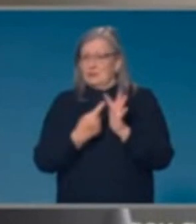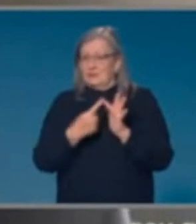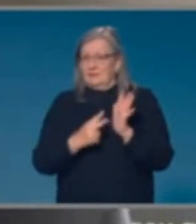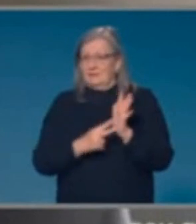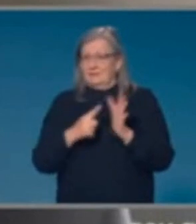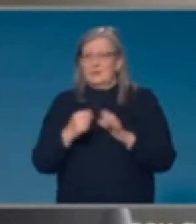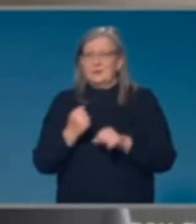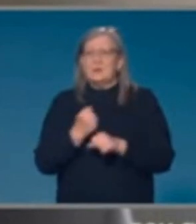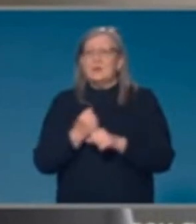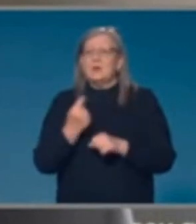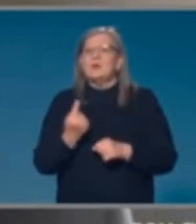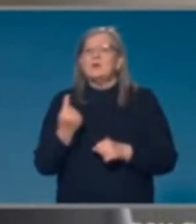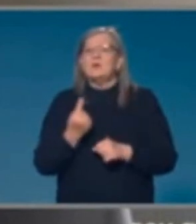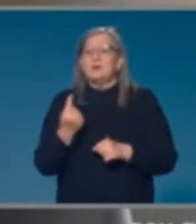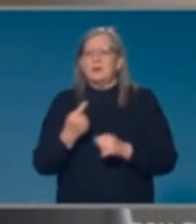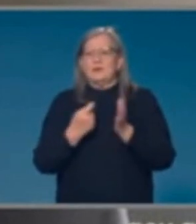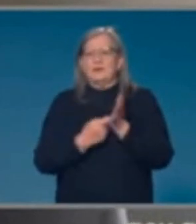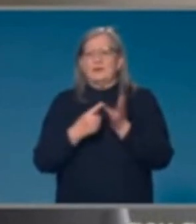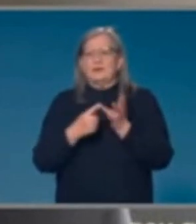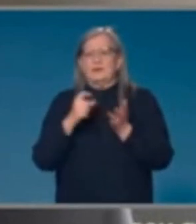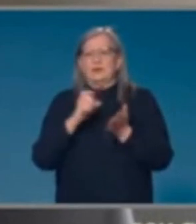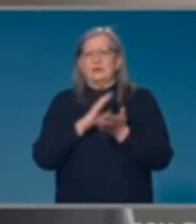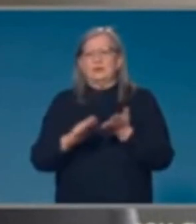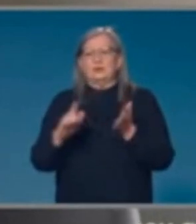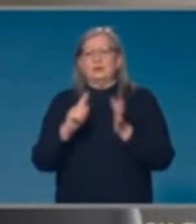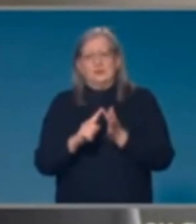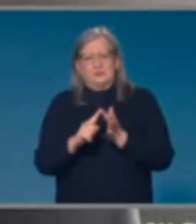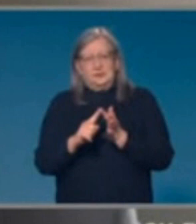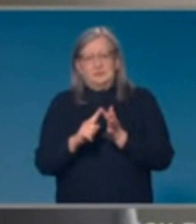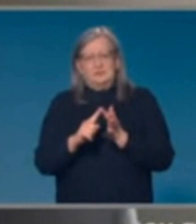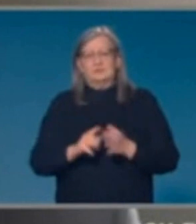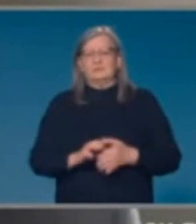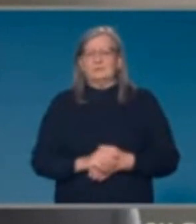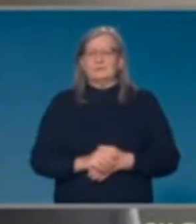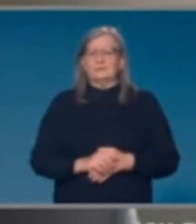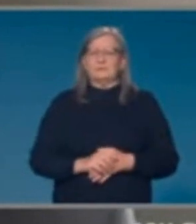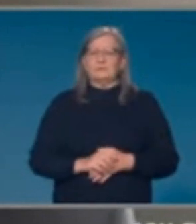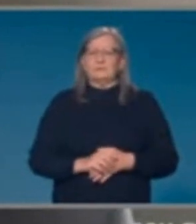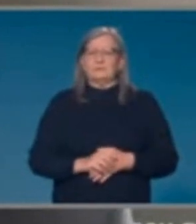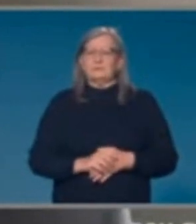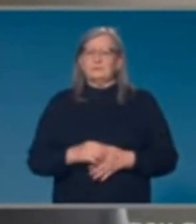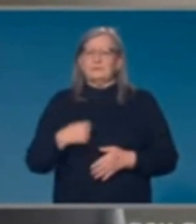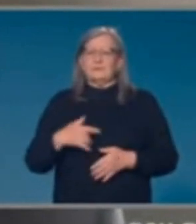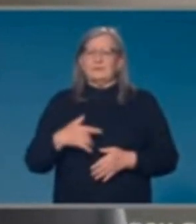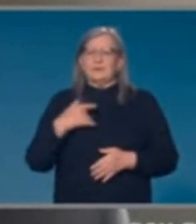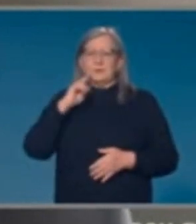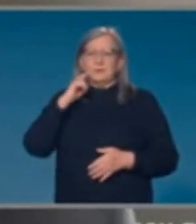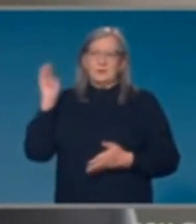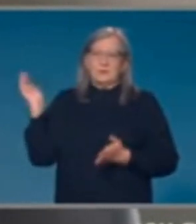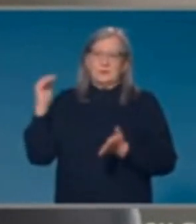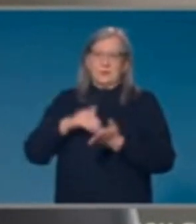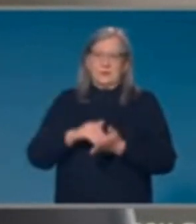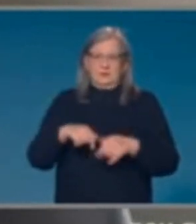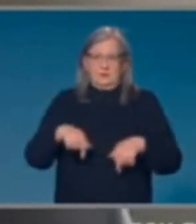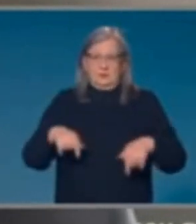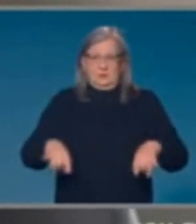and those doses are expected to be in Australia during the course of October, and